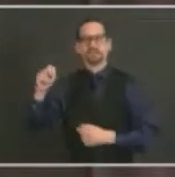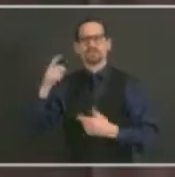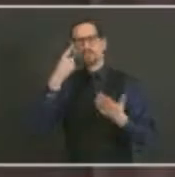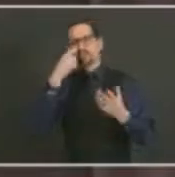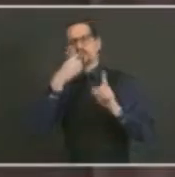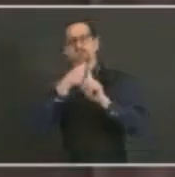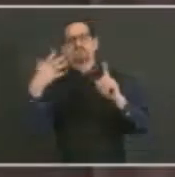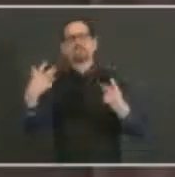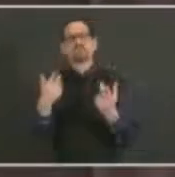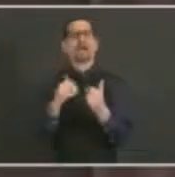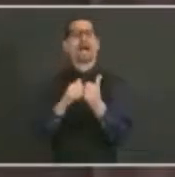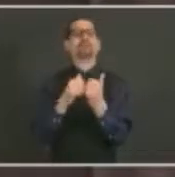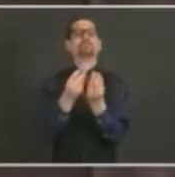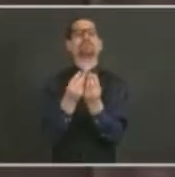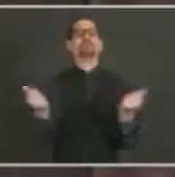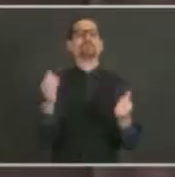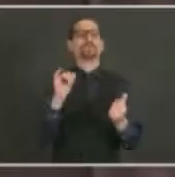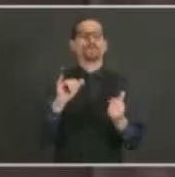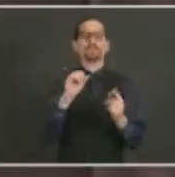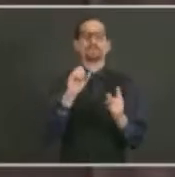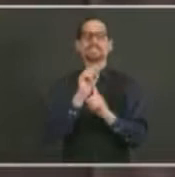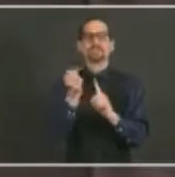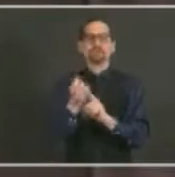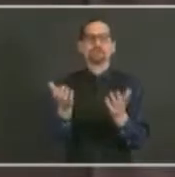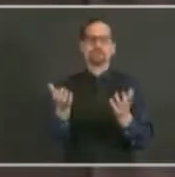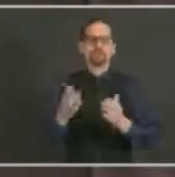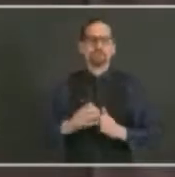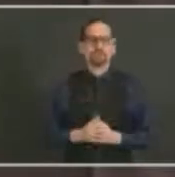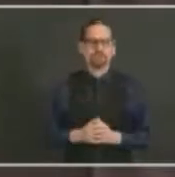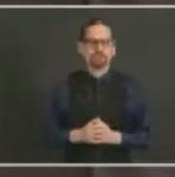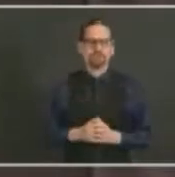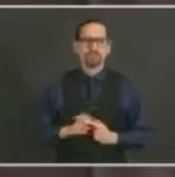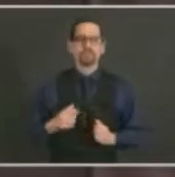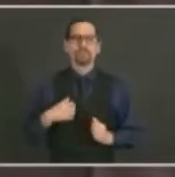it. Yeah, so there's national